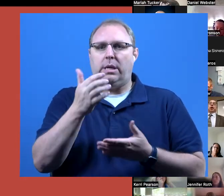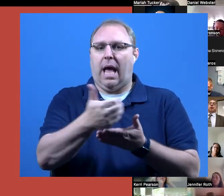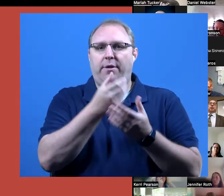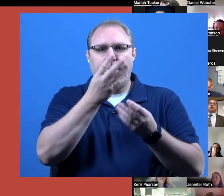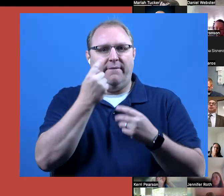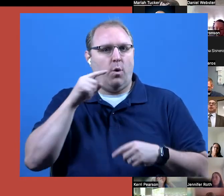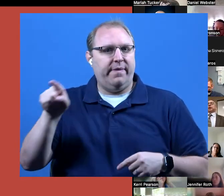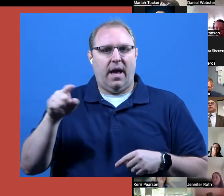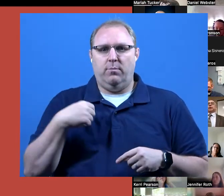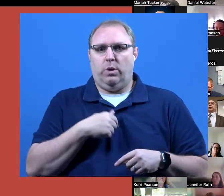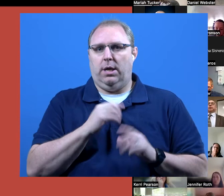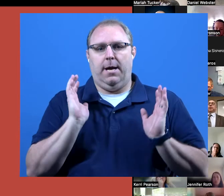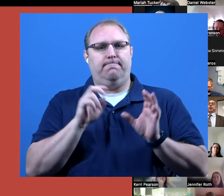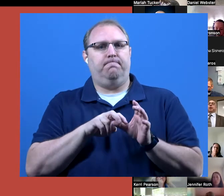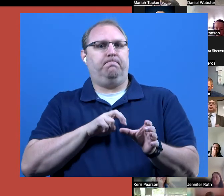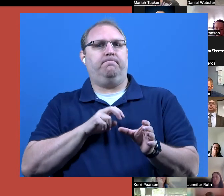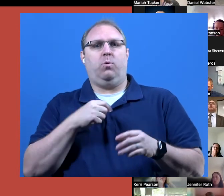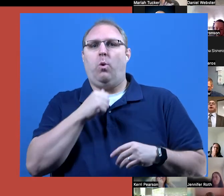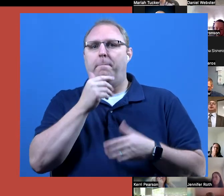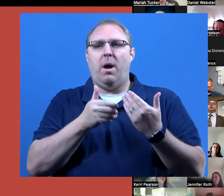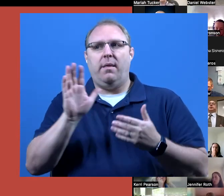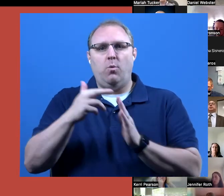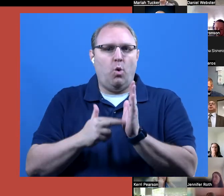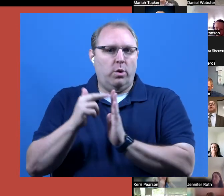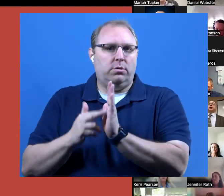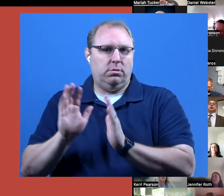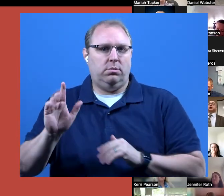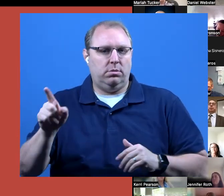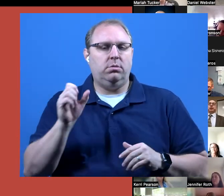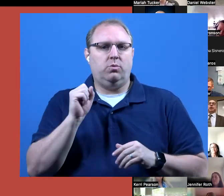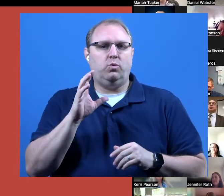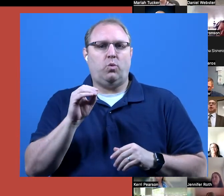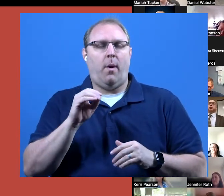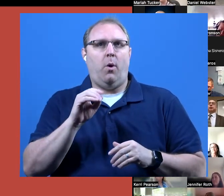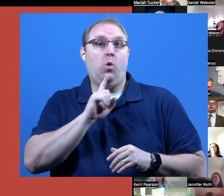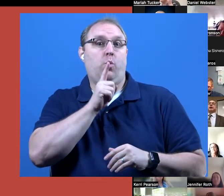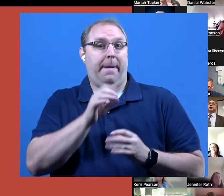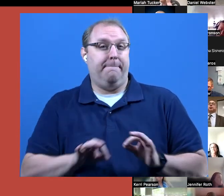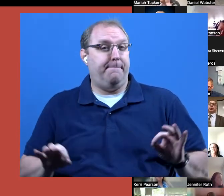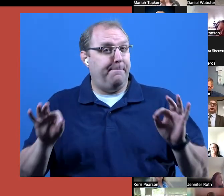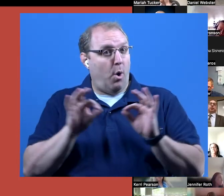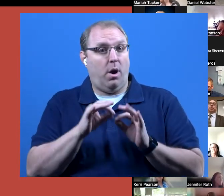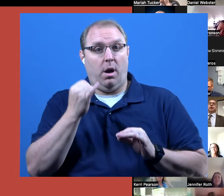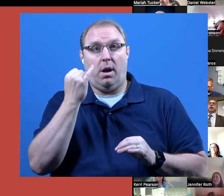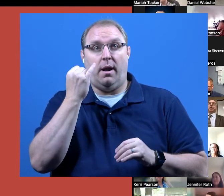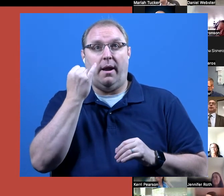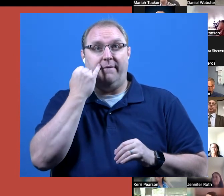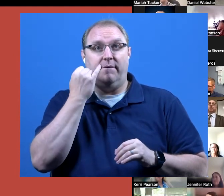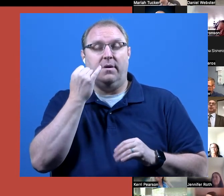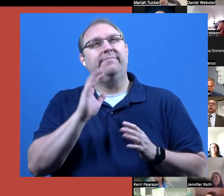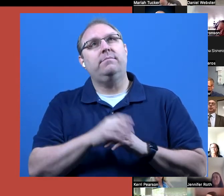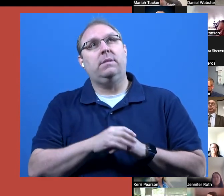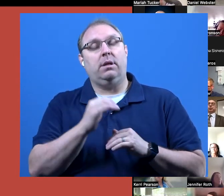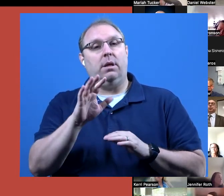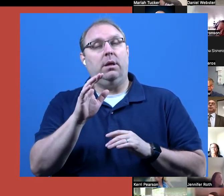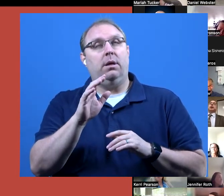There are, just like with anything, there are rules and standards that PEHP will decide when they're determining if a person is